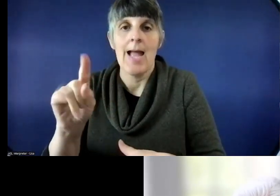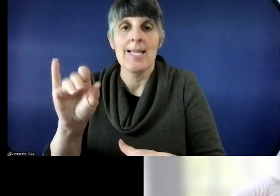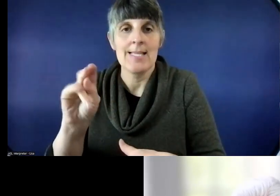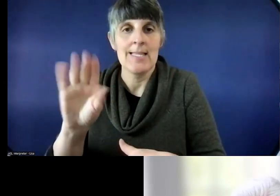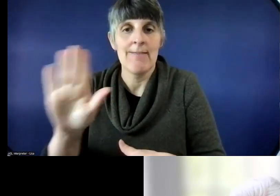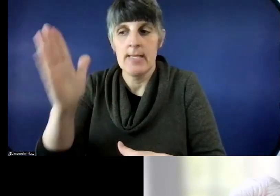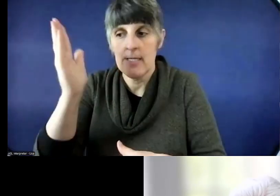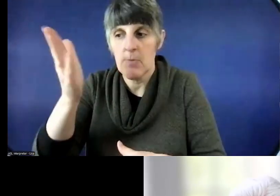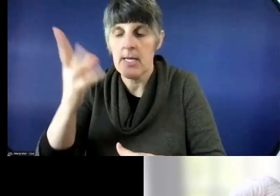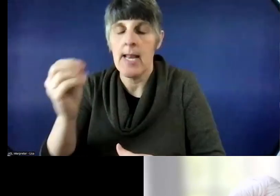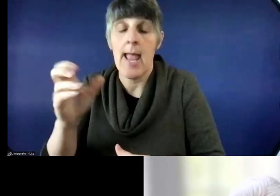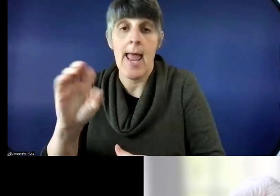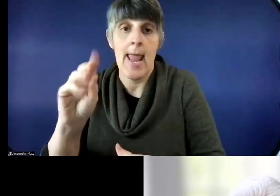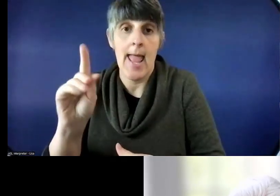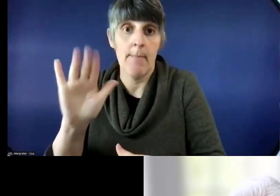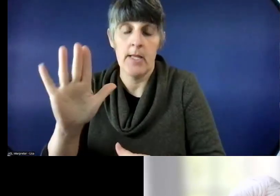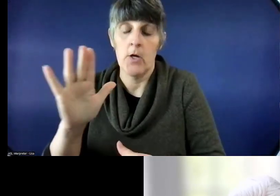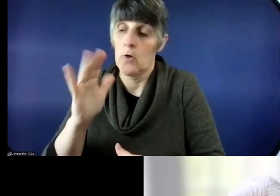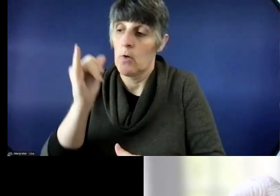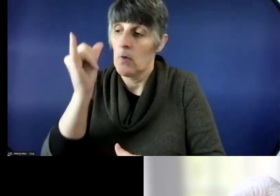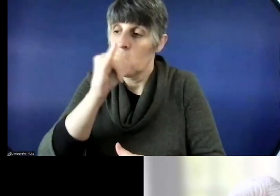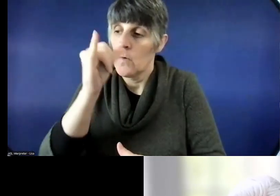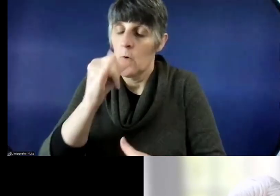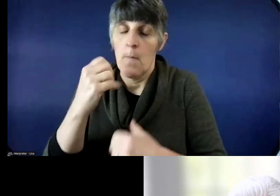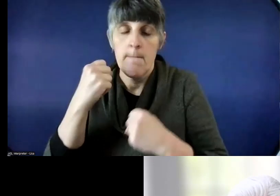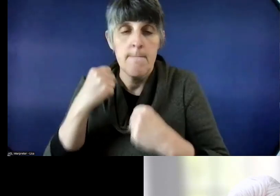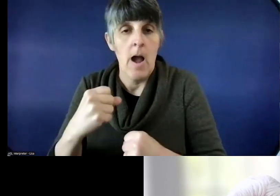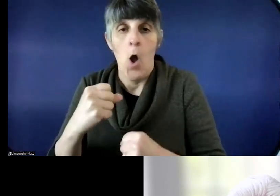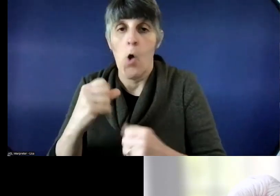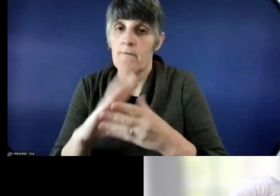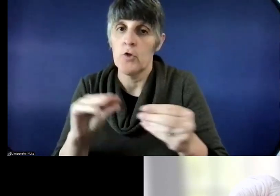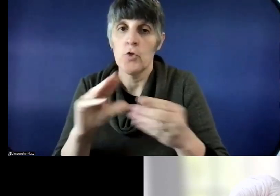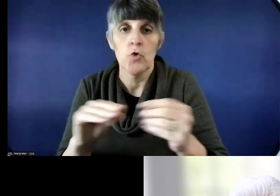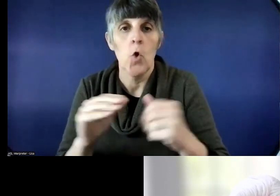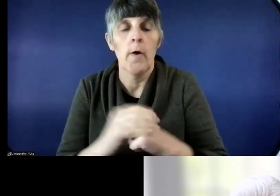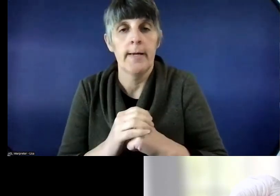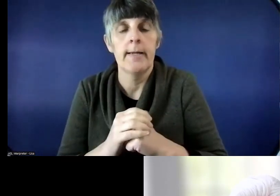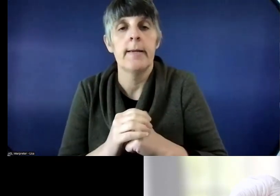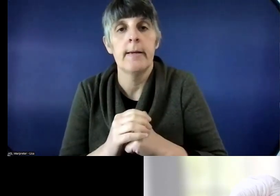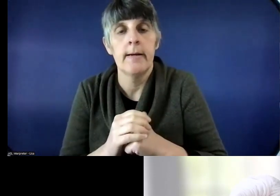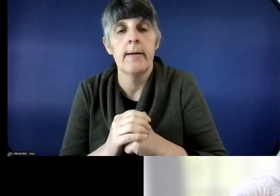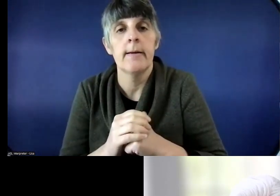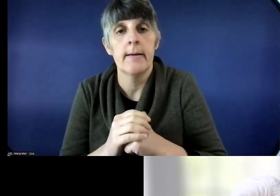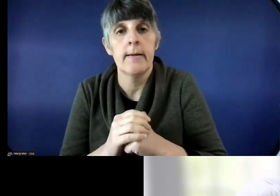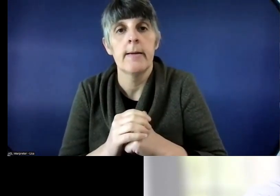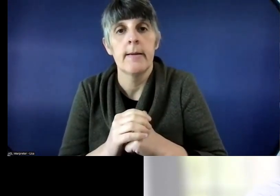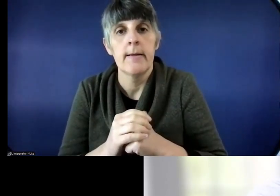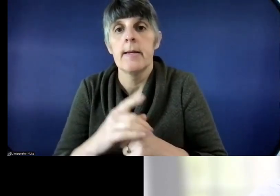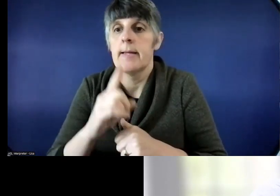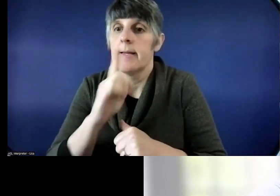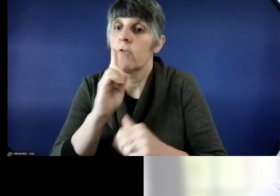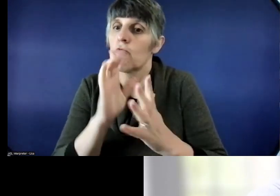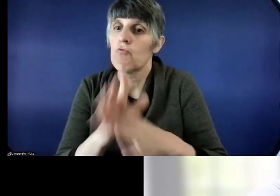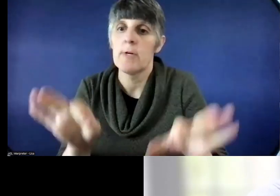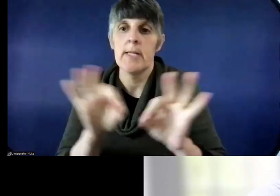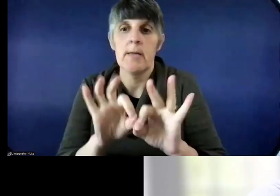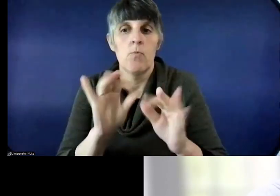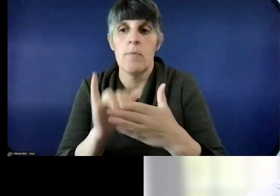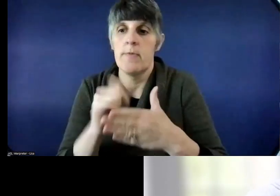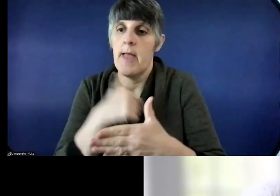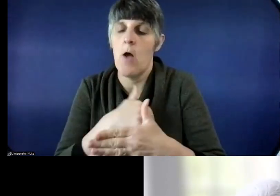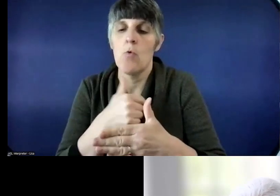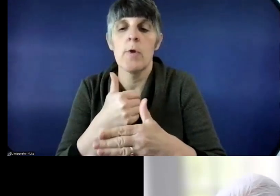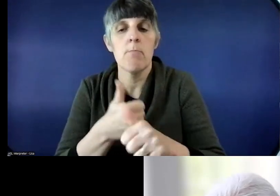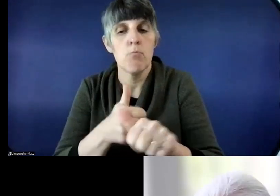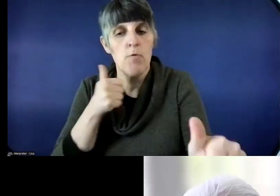presentation and Emily for her incredibly powerful story. it's really critically important that we move away